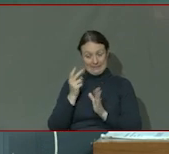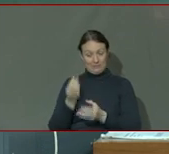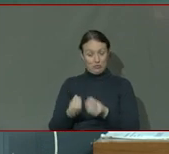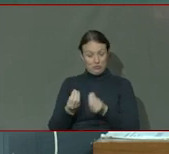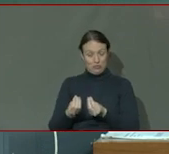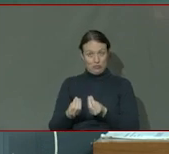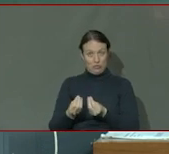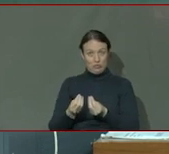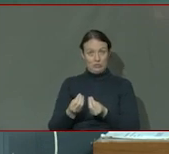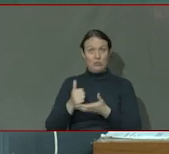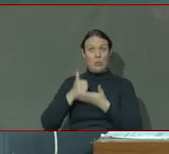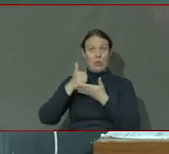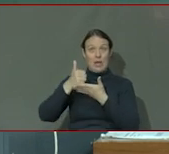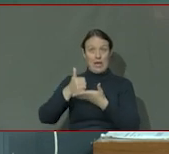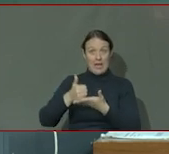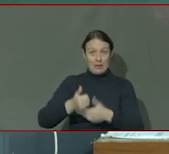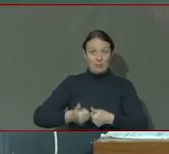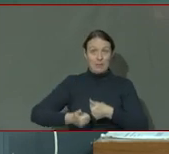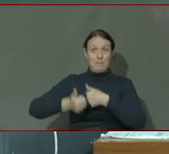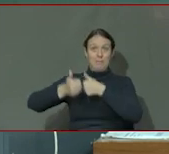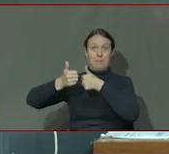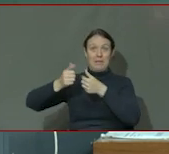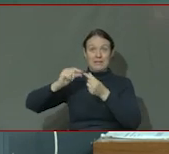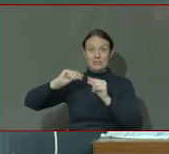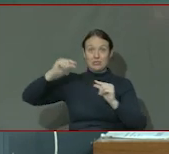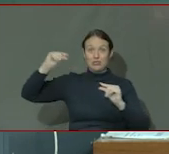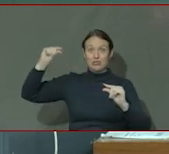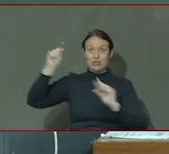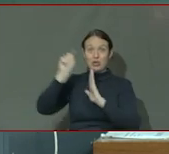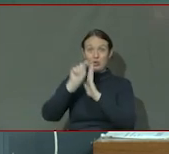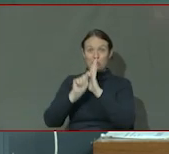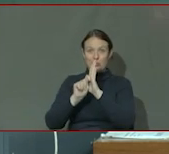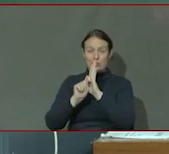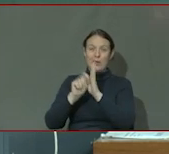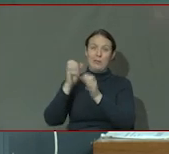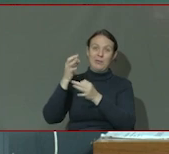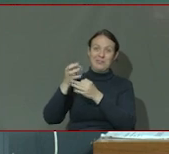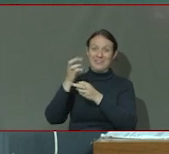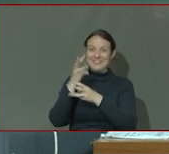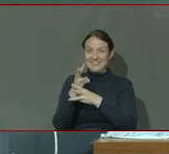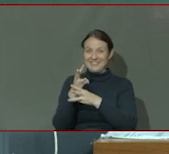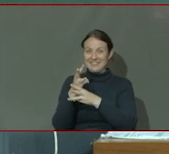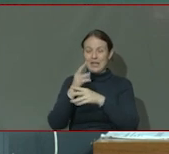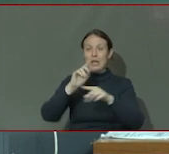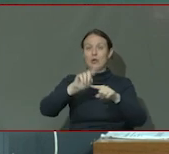the genotypes of the parents are. I'll use an example.